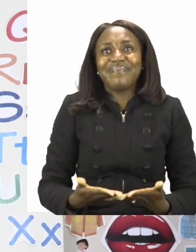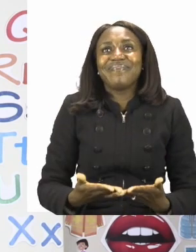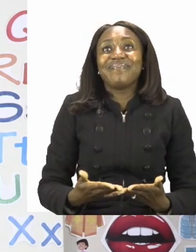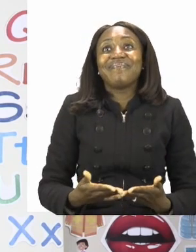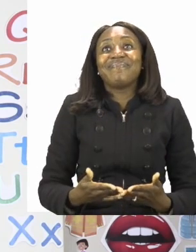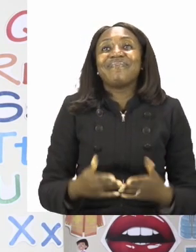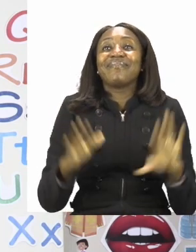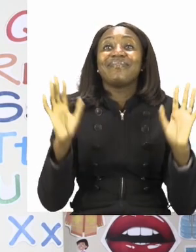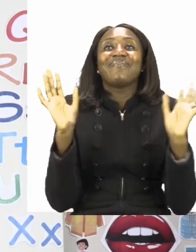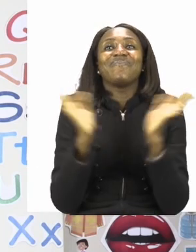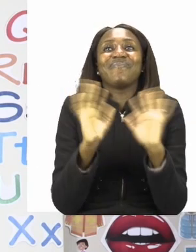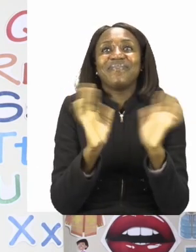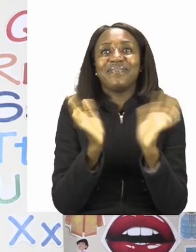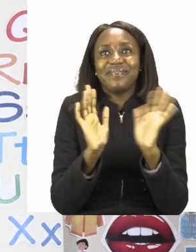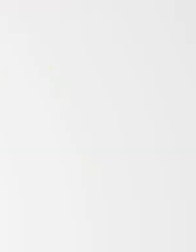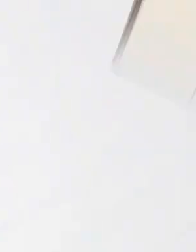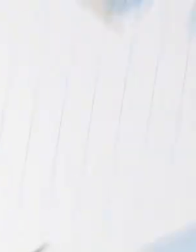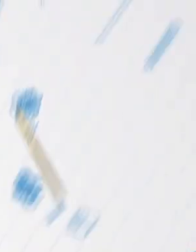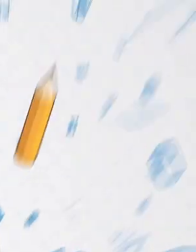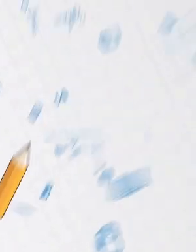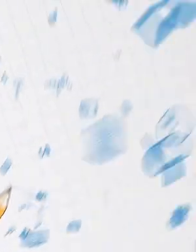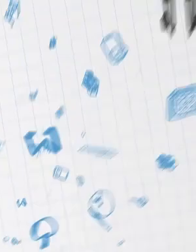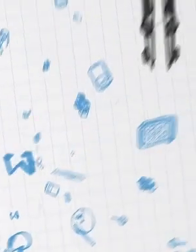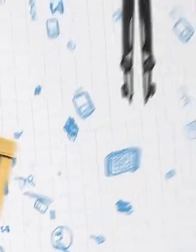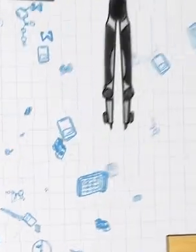and goodbye.